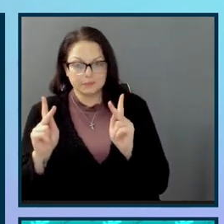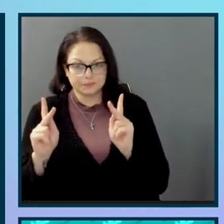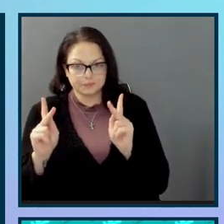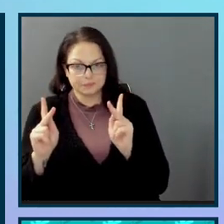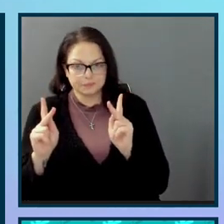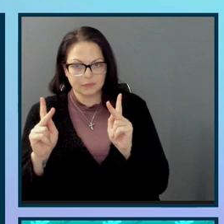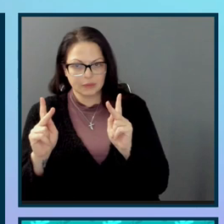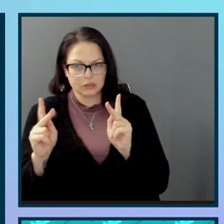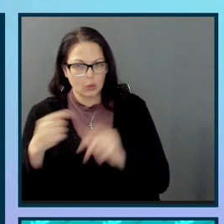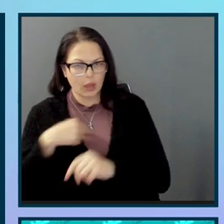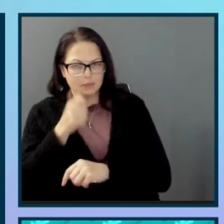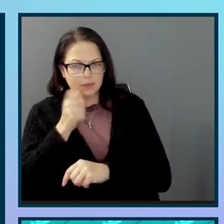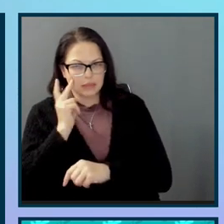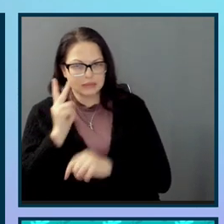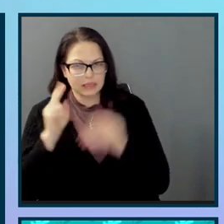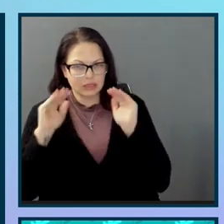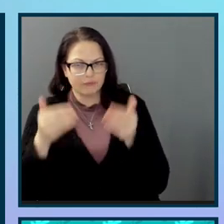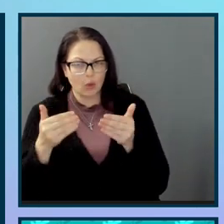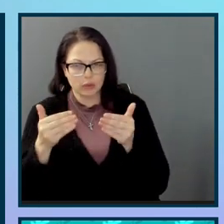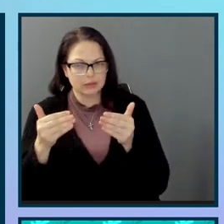I'm not seeing the focus anywhere.